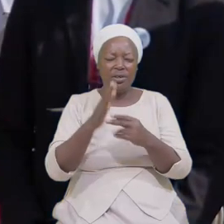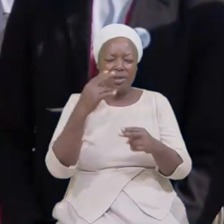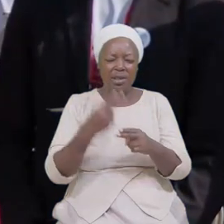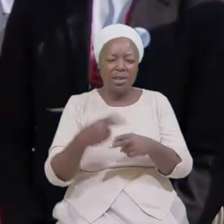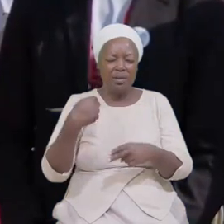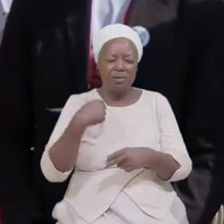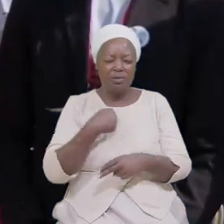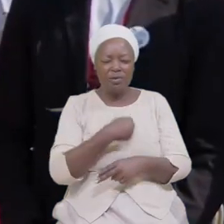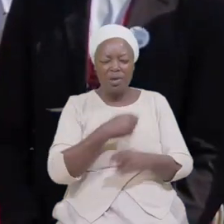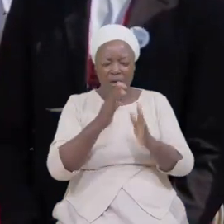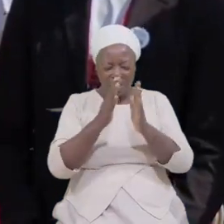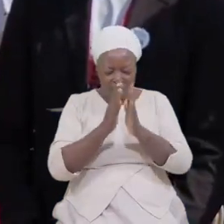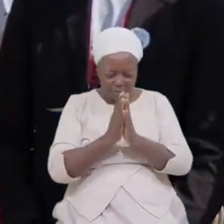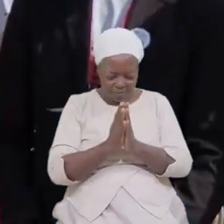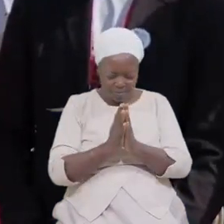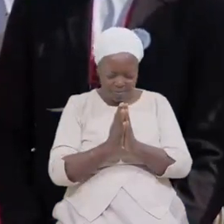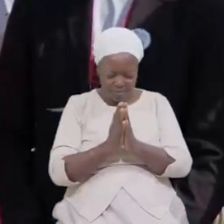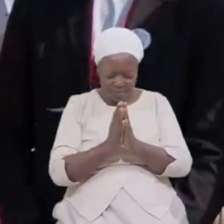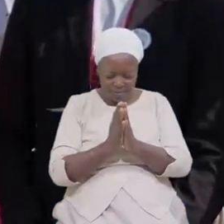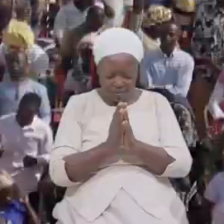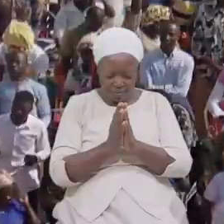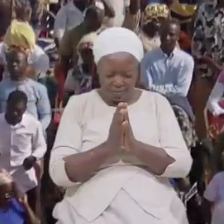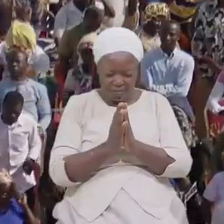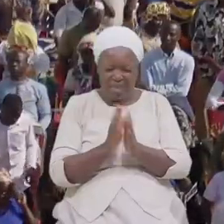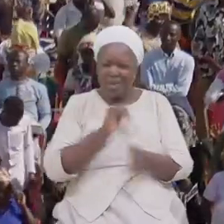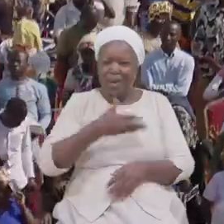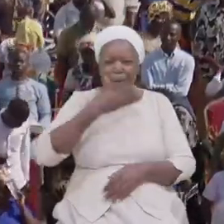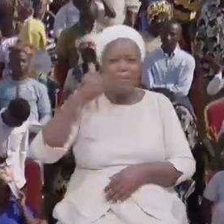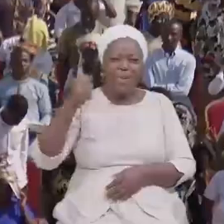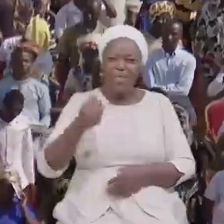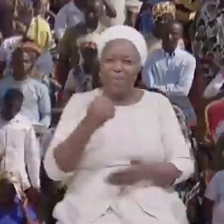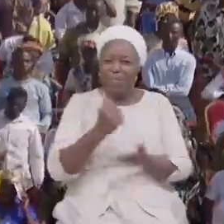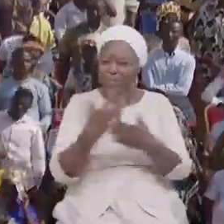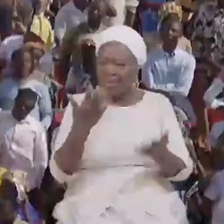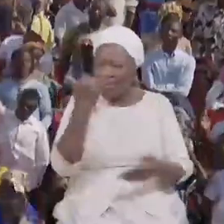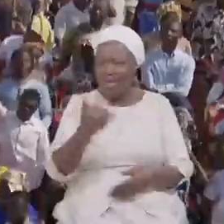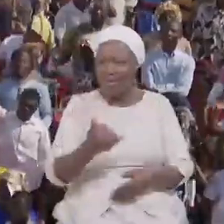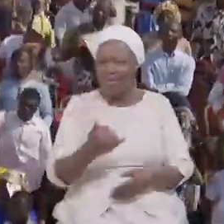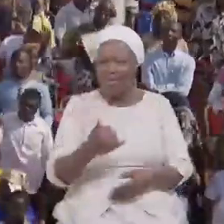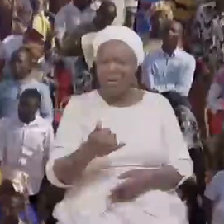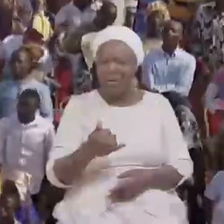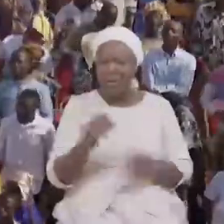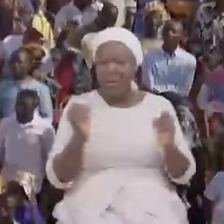we pray. A better amen. What's happening to your voice today?